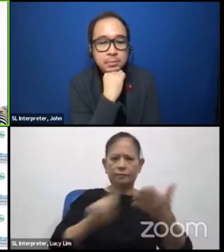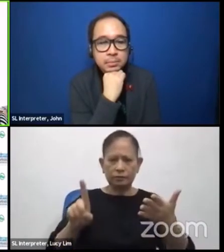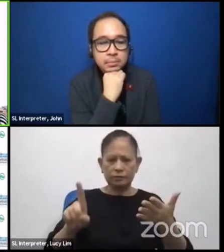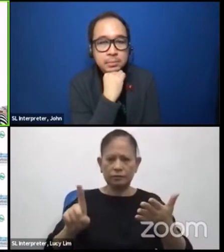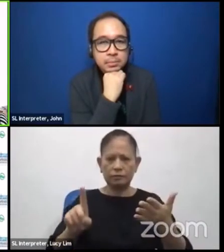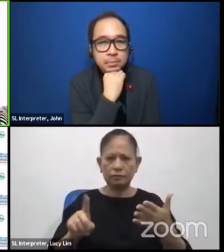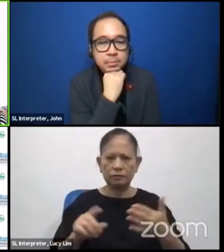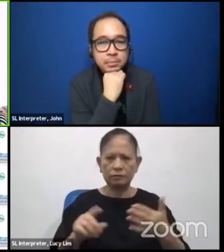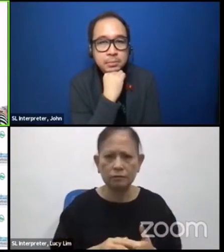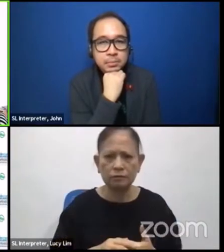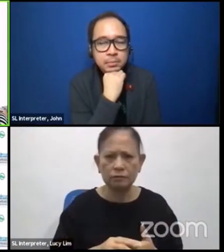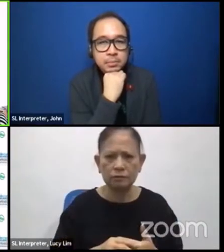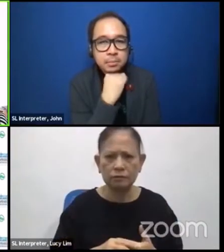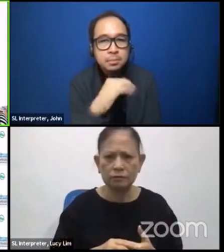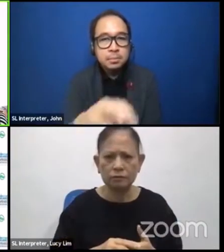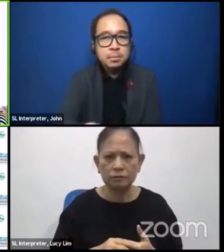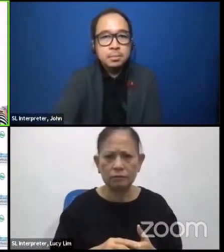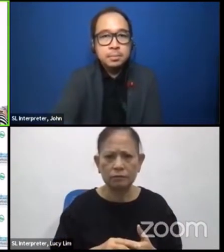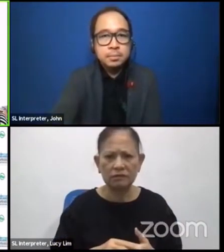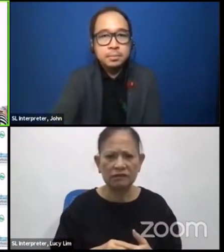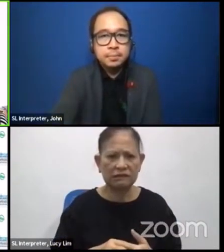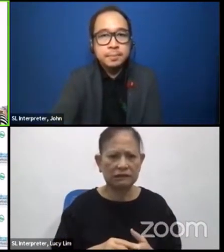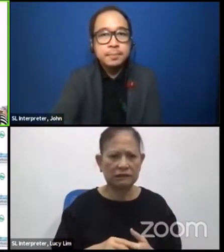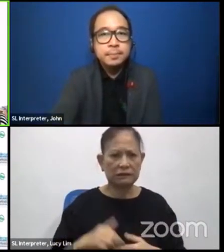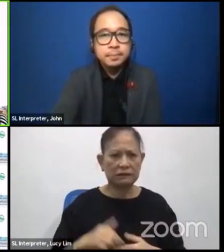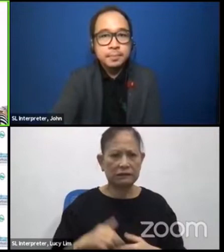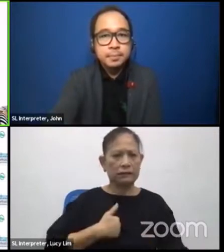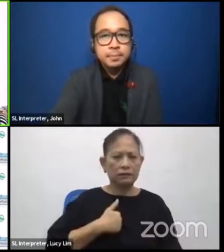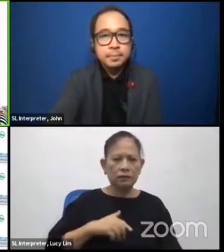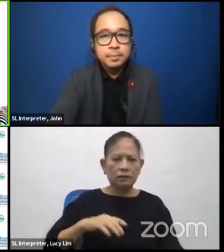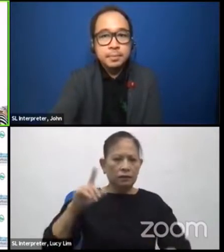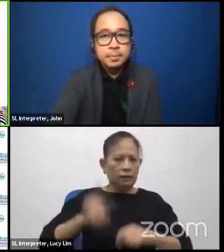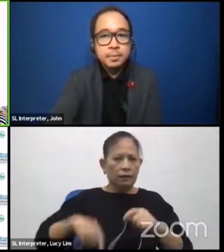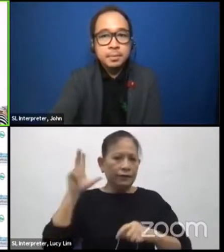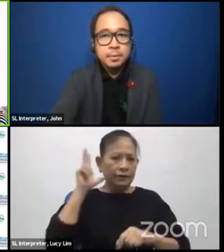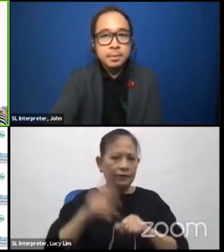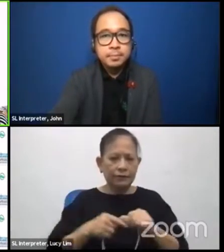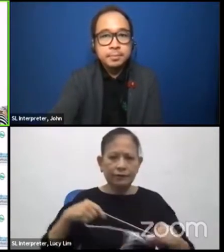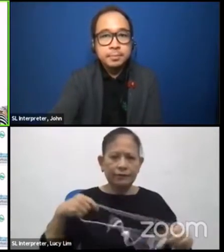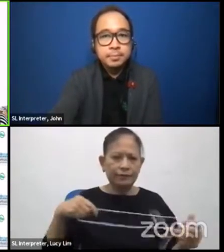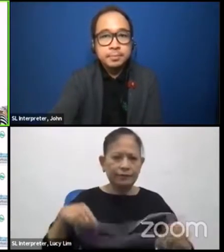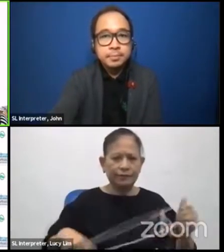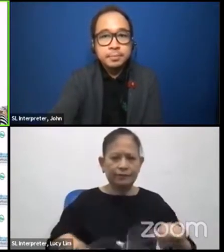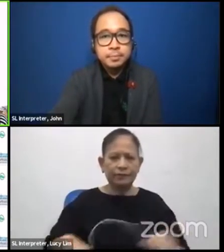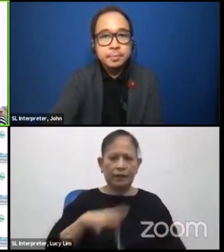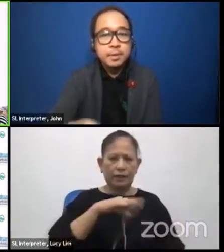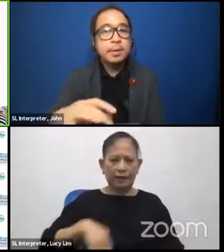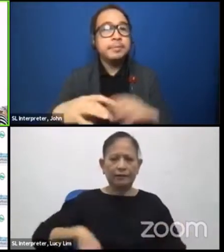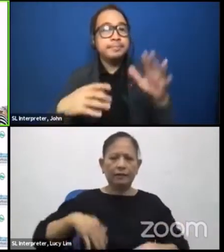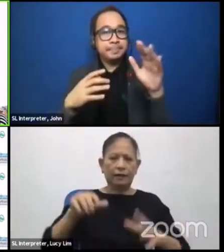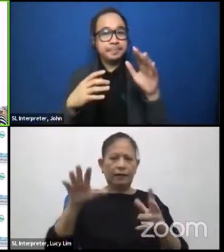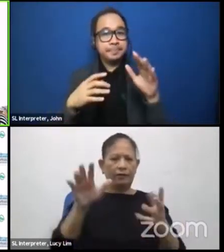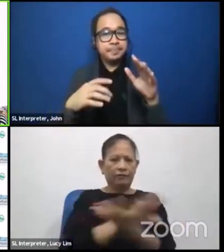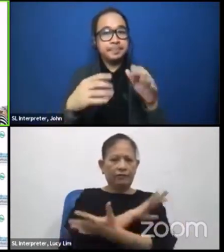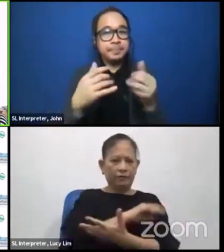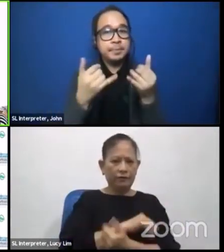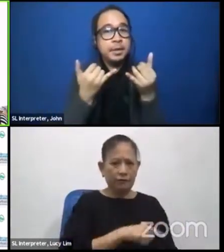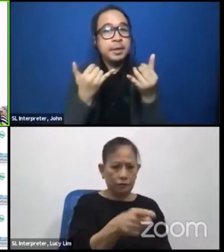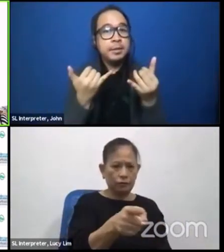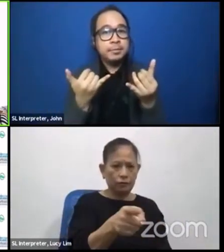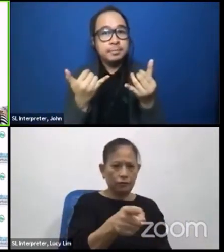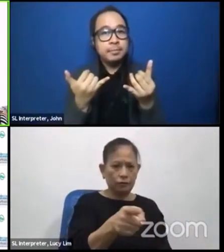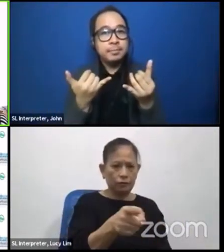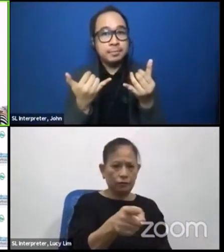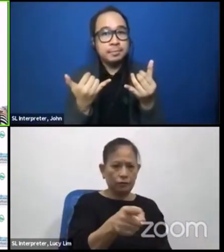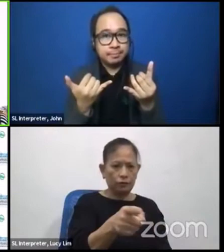practices underpinning the patriarchal system and structures. So violence against women is a major concern in the region, no doubt.